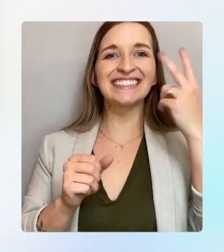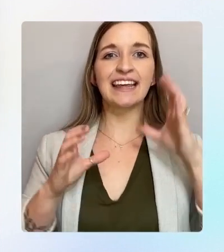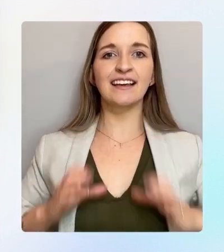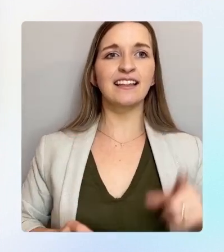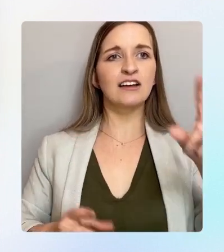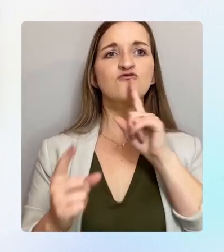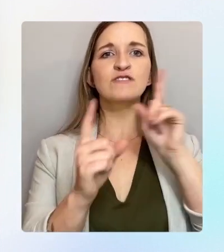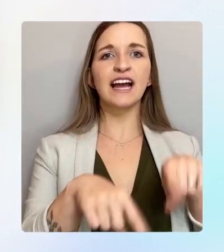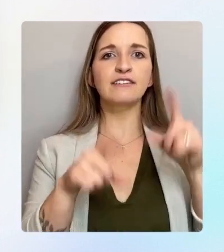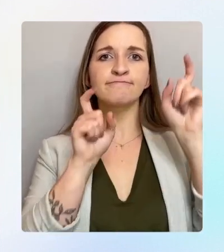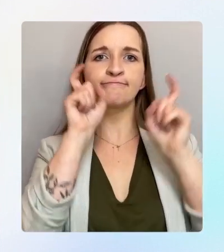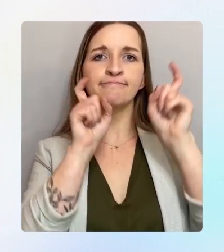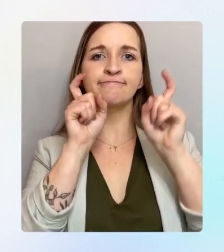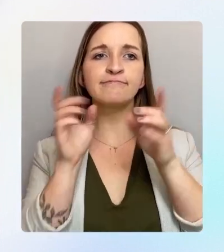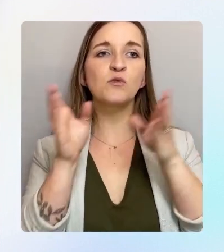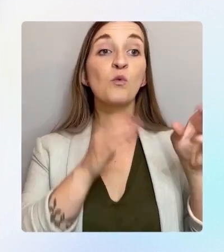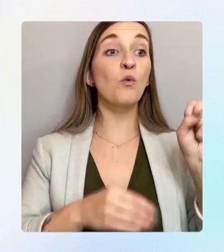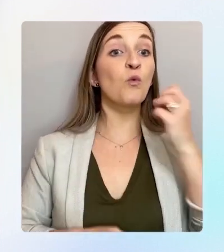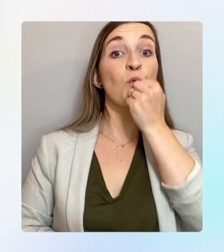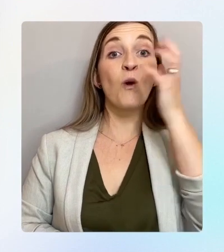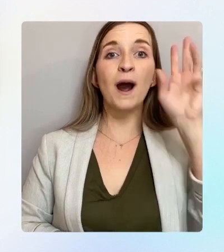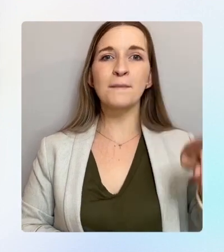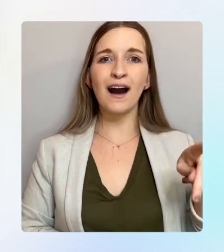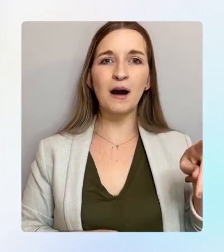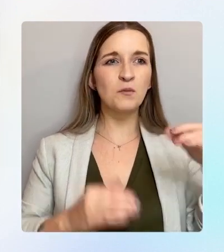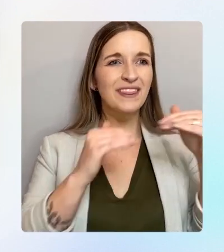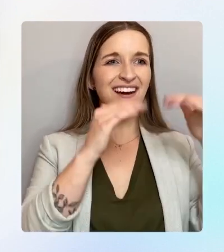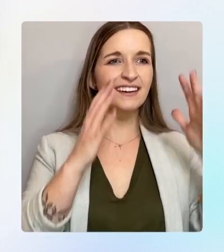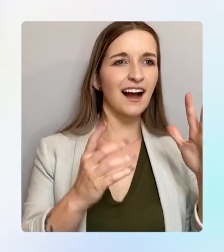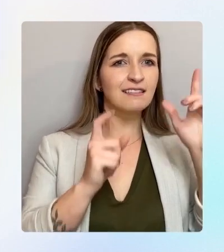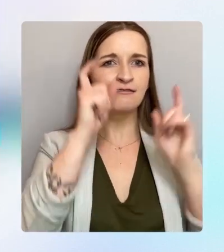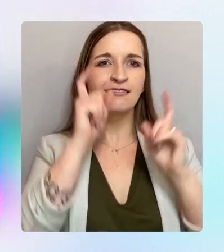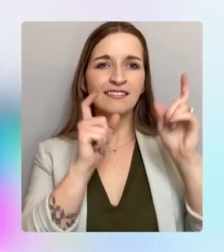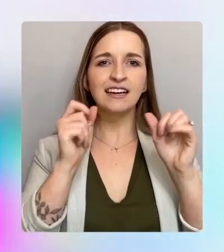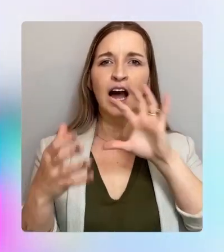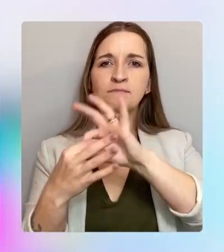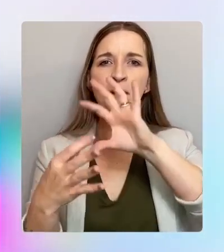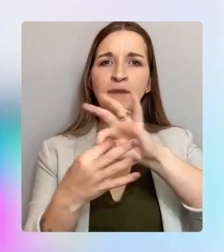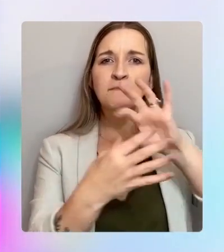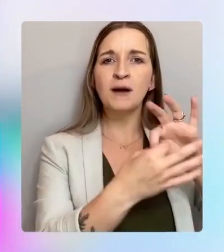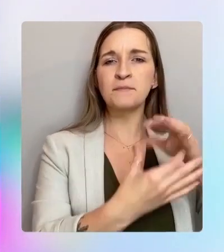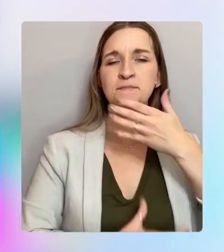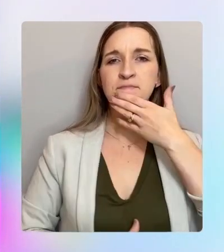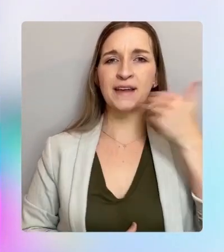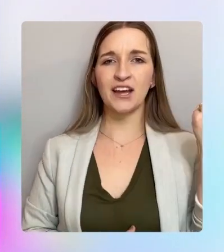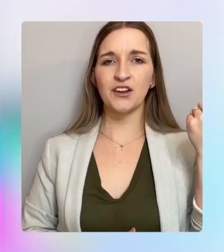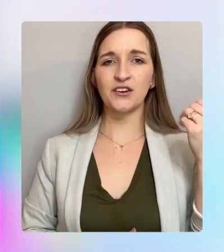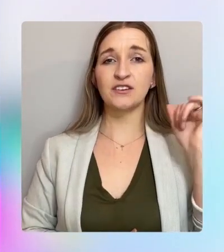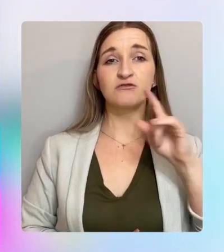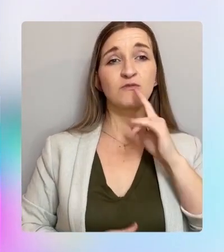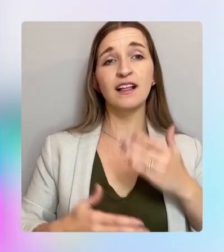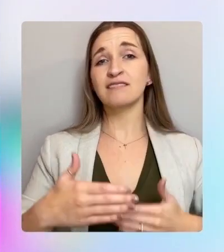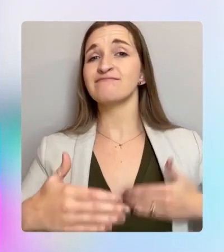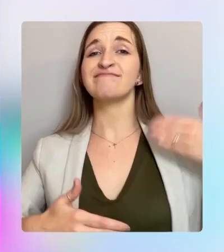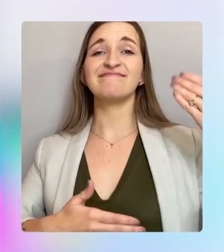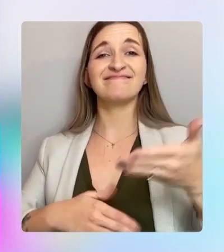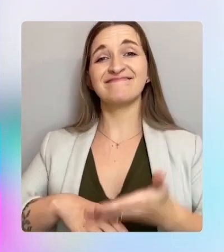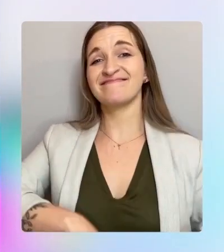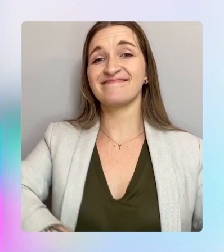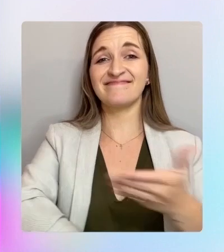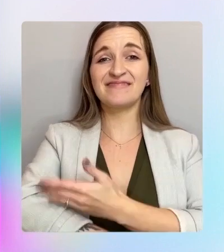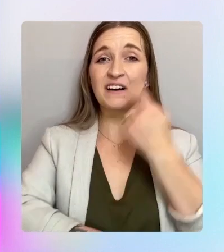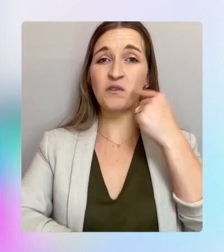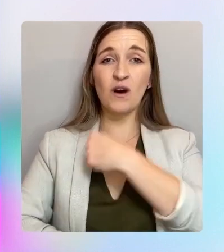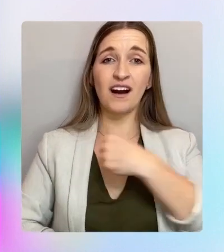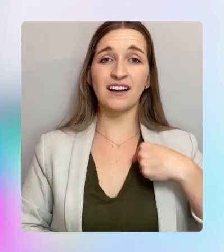in a sales meeting, or warming up to a colleague in an icebreaker exercise. This is a significant step forward for us, and